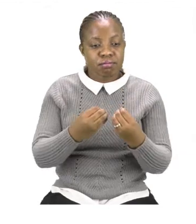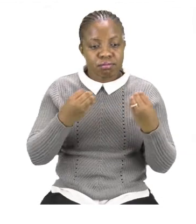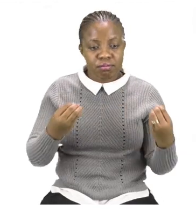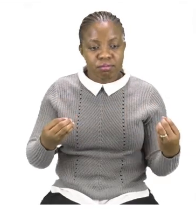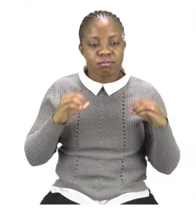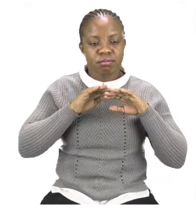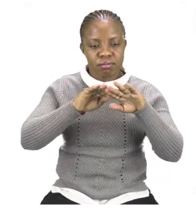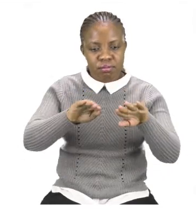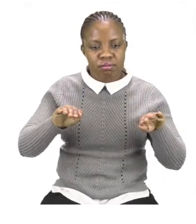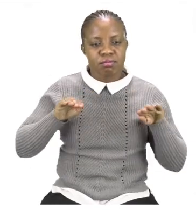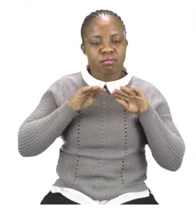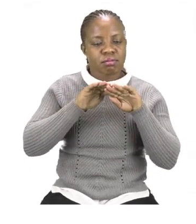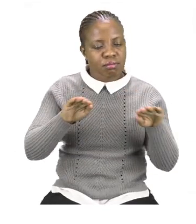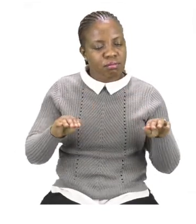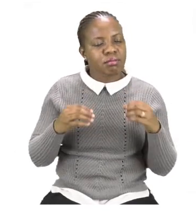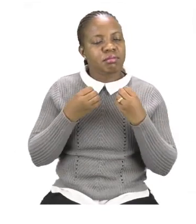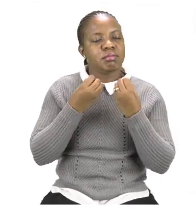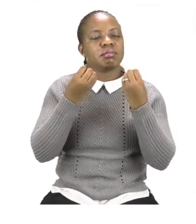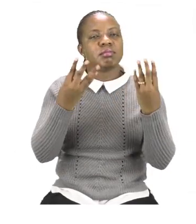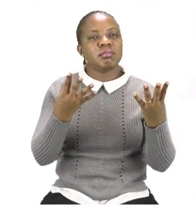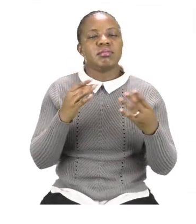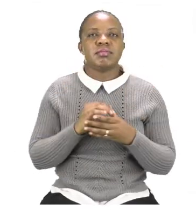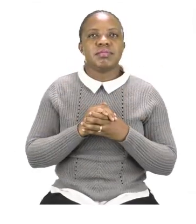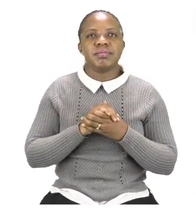many children went for a swim?